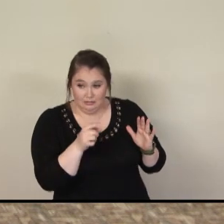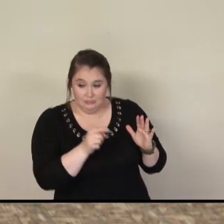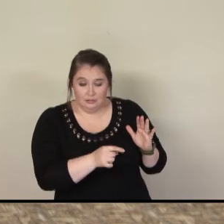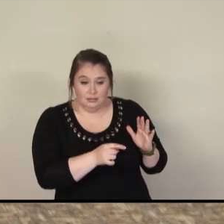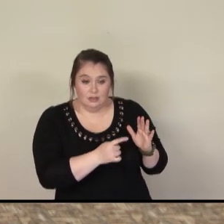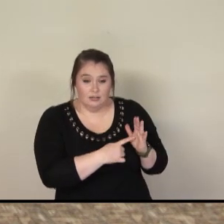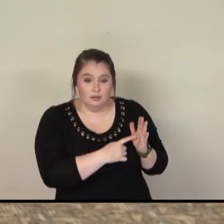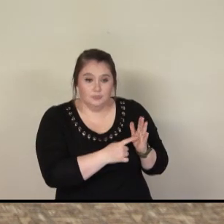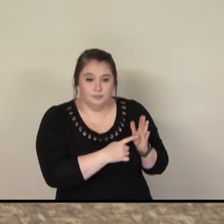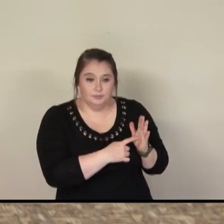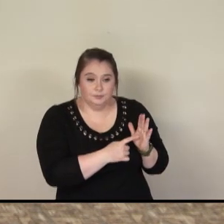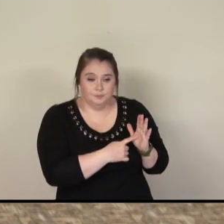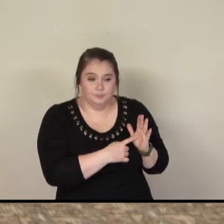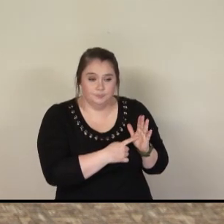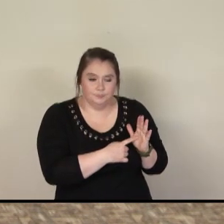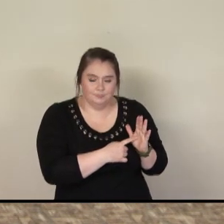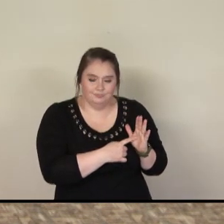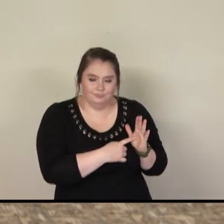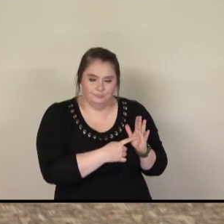and